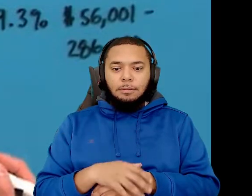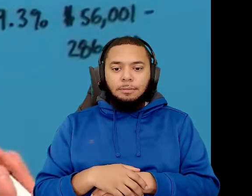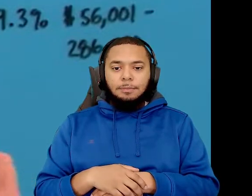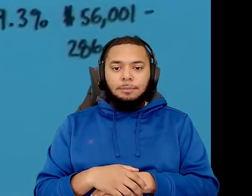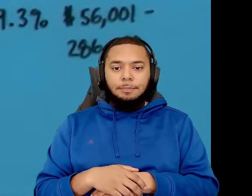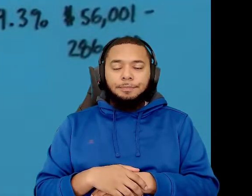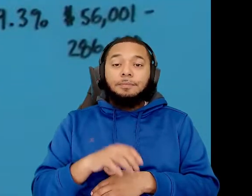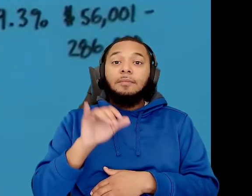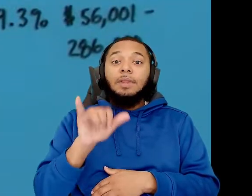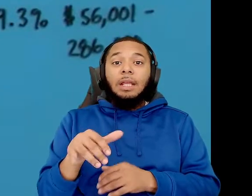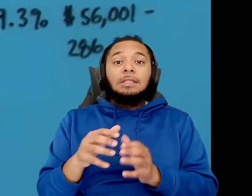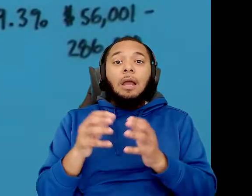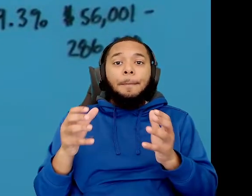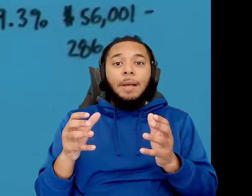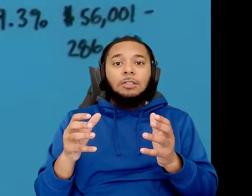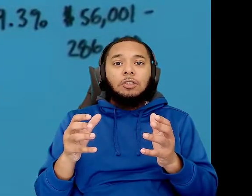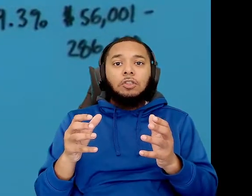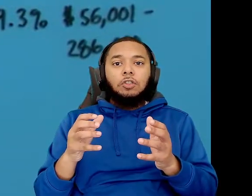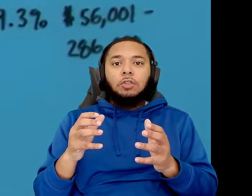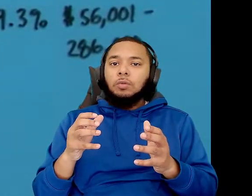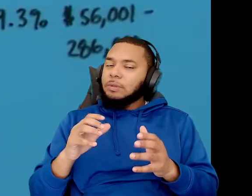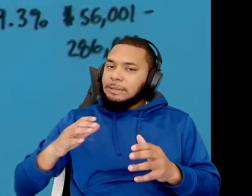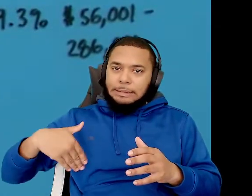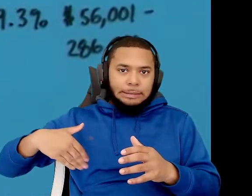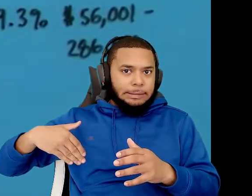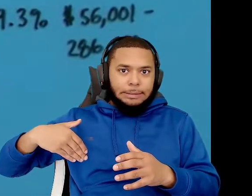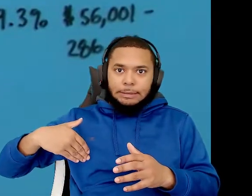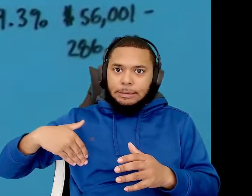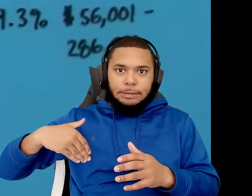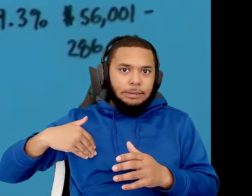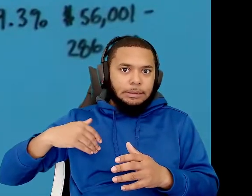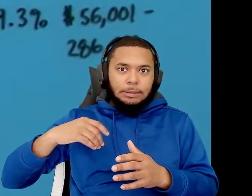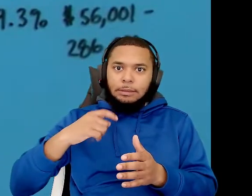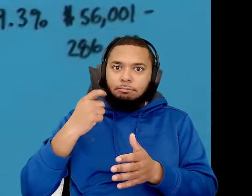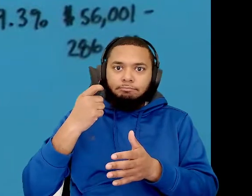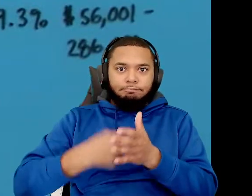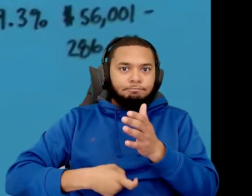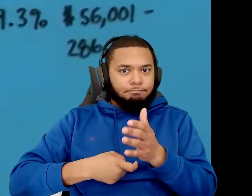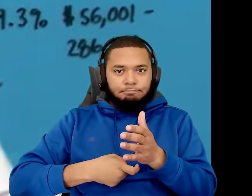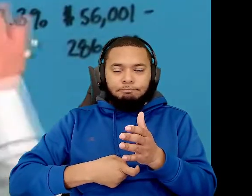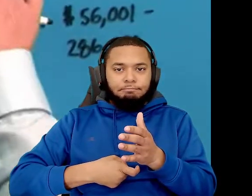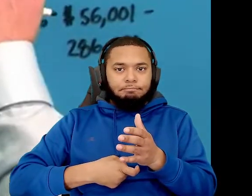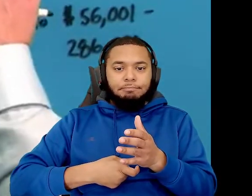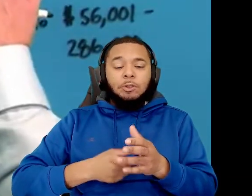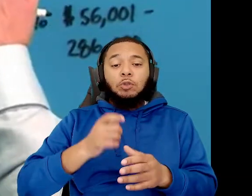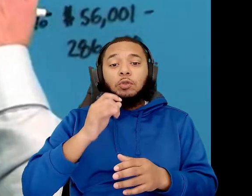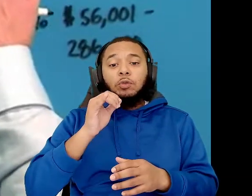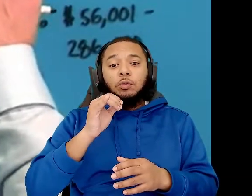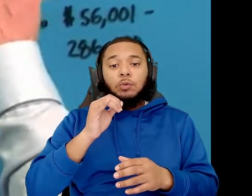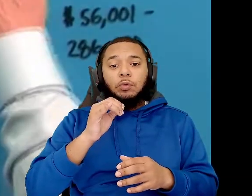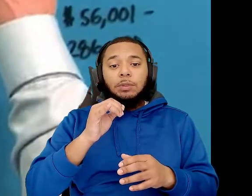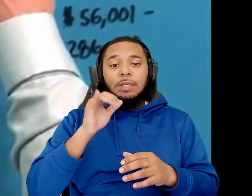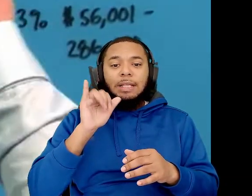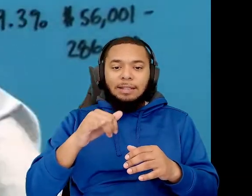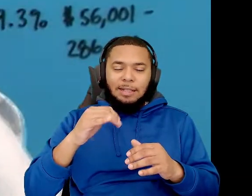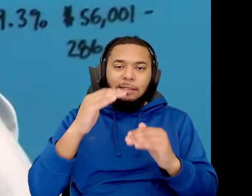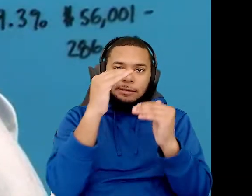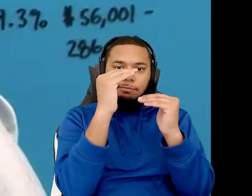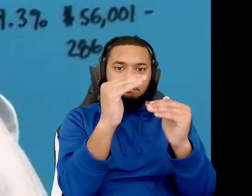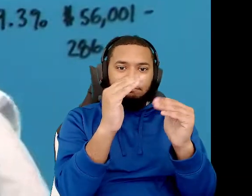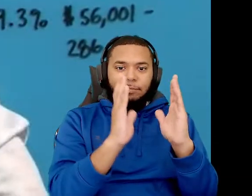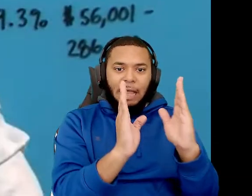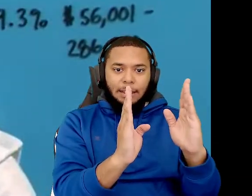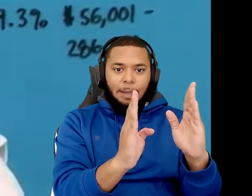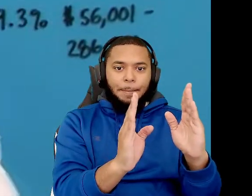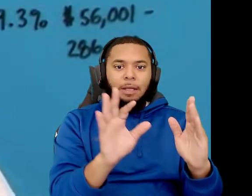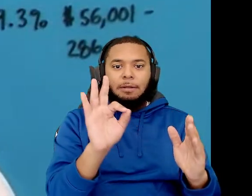$28,475. That's how much we have not been taxed on yet. Right? So this amount of money falls within this region. We